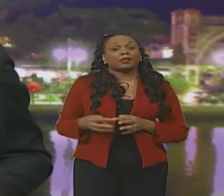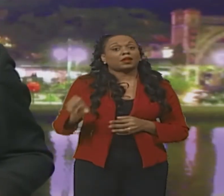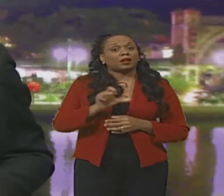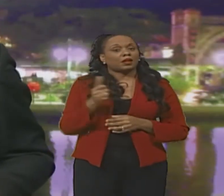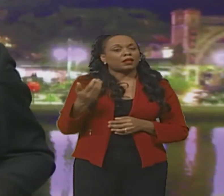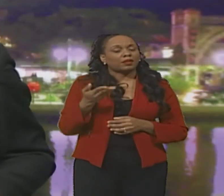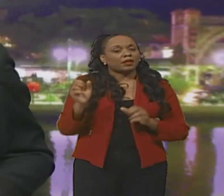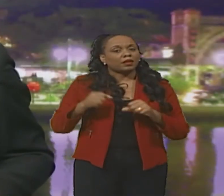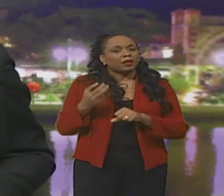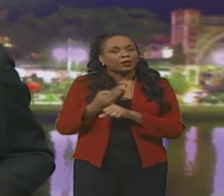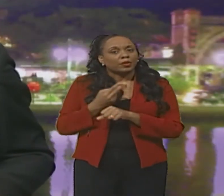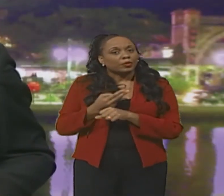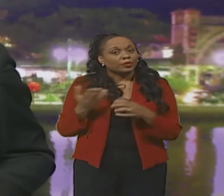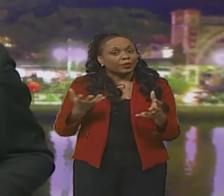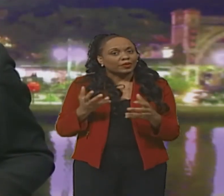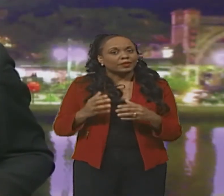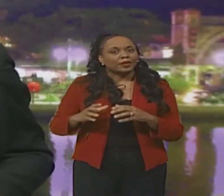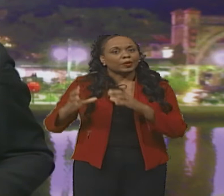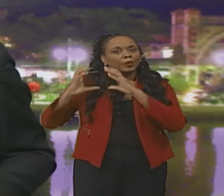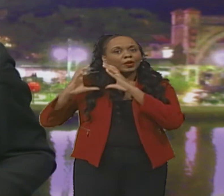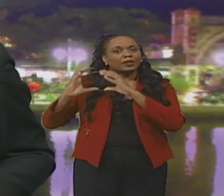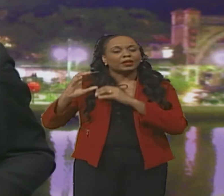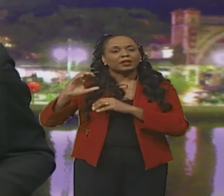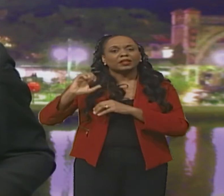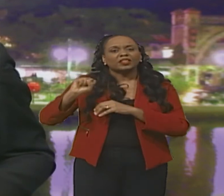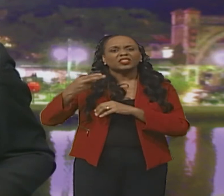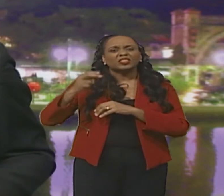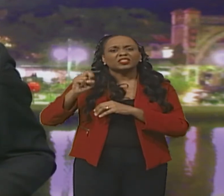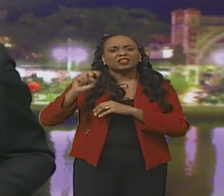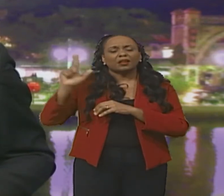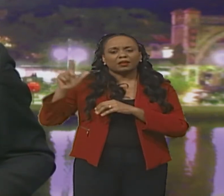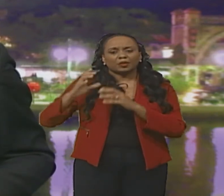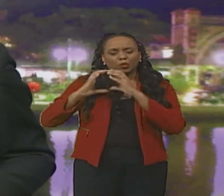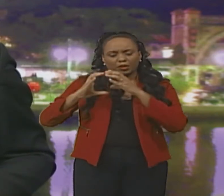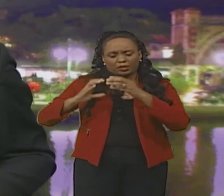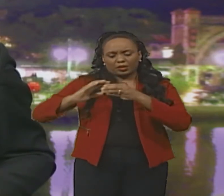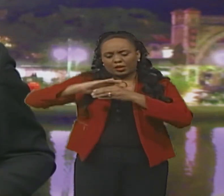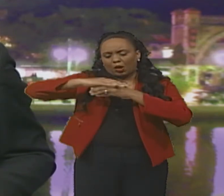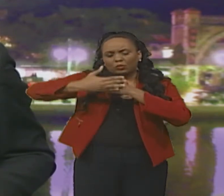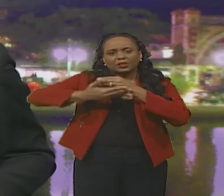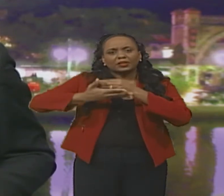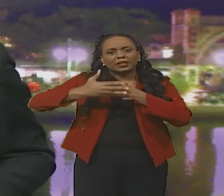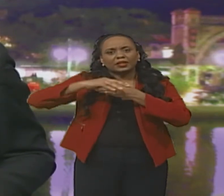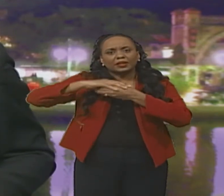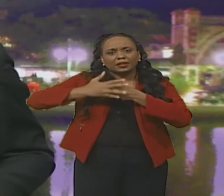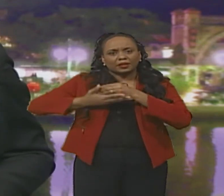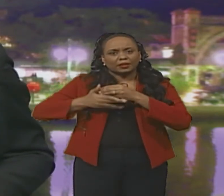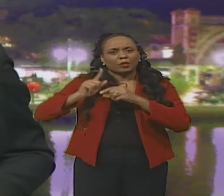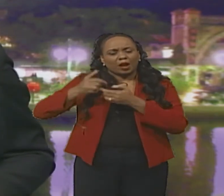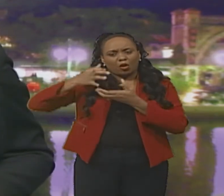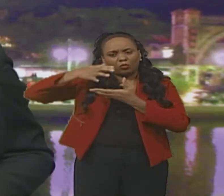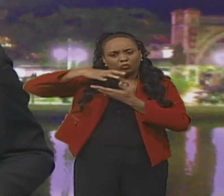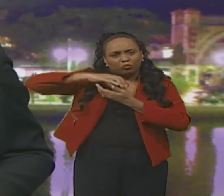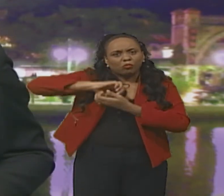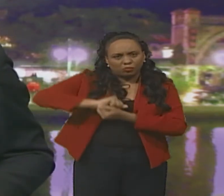after product of the industry is the coconut shell. Minister Weir sees potential for use of the shells once crushed.